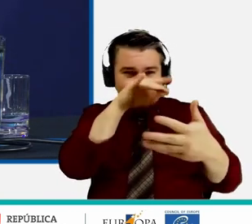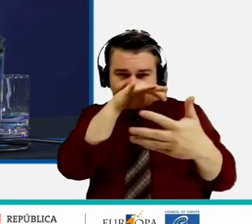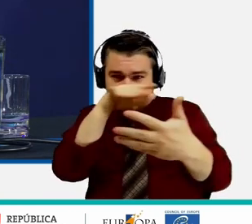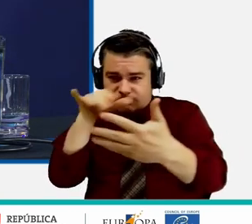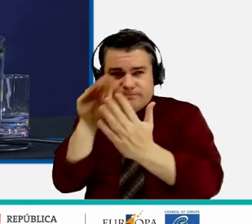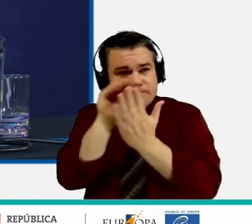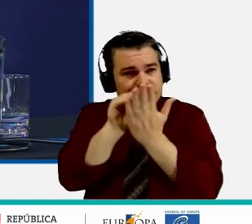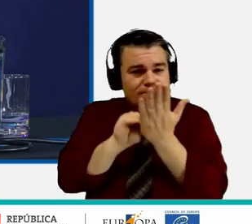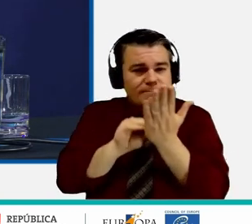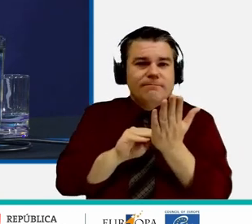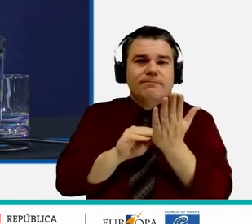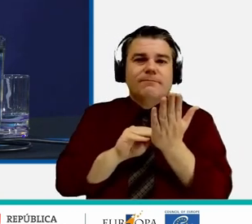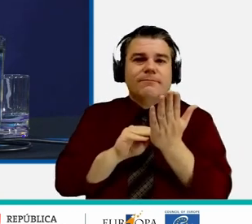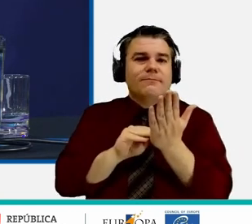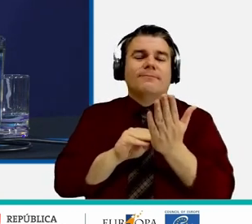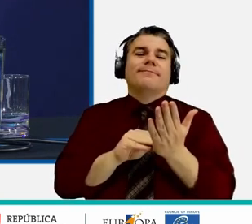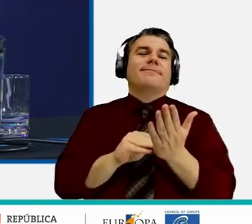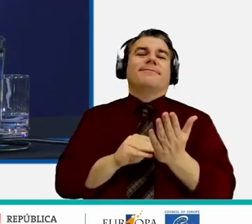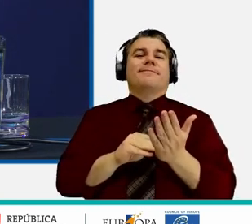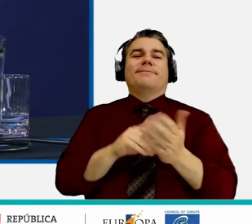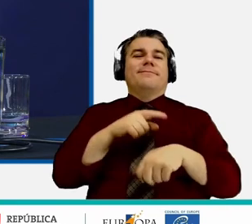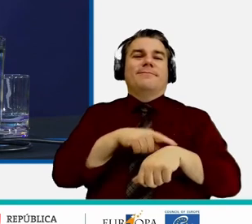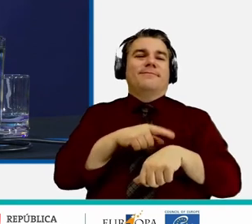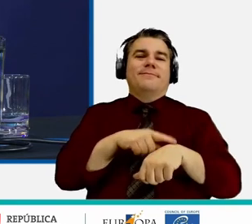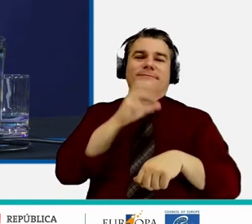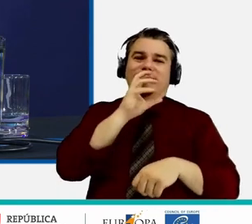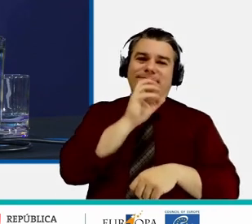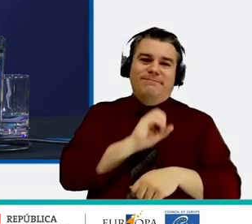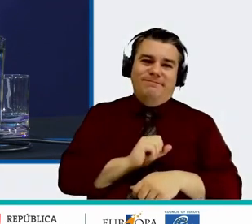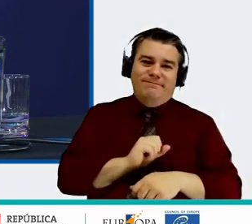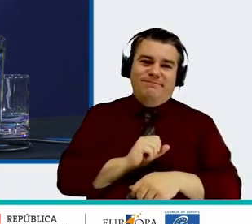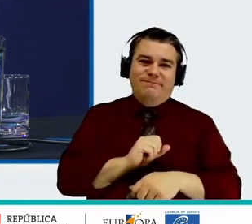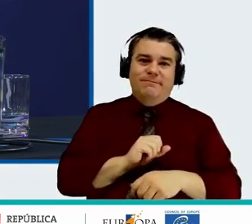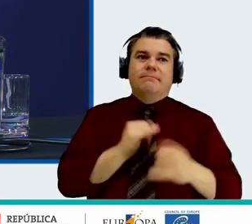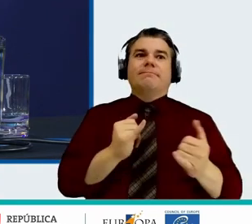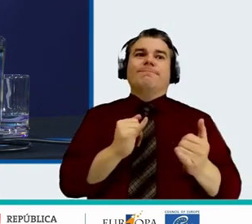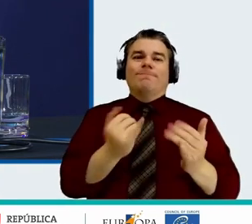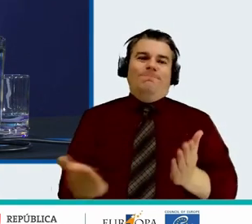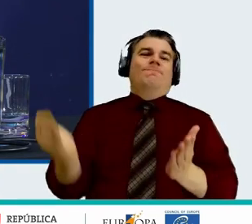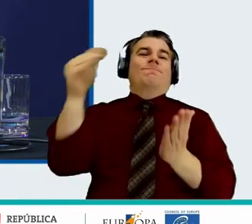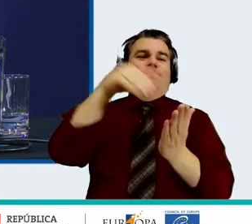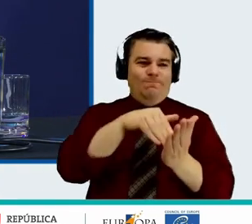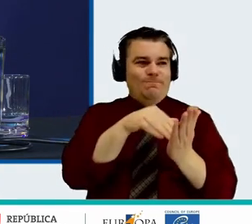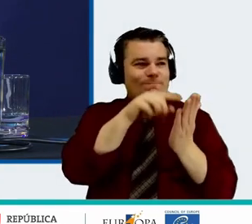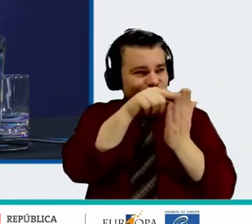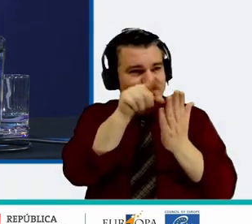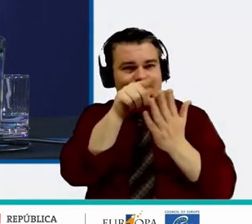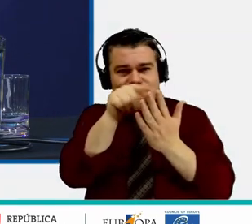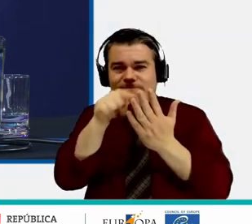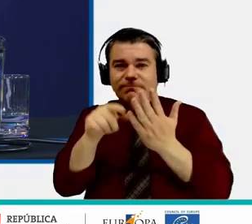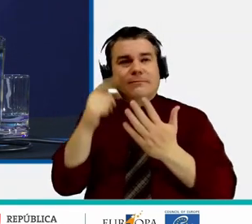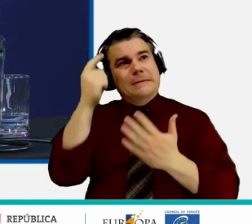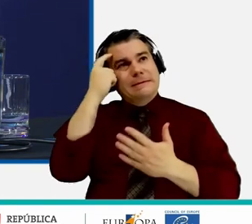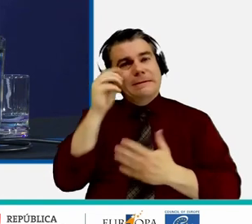is out of date. So we are hoping that through the MCR